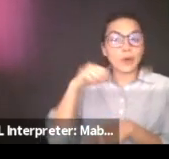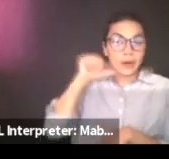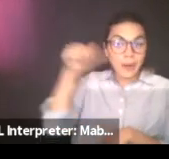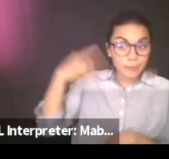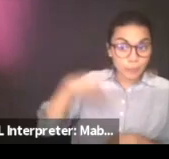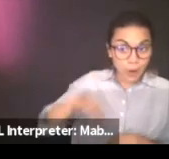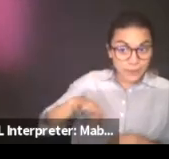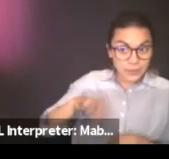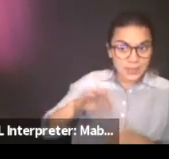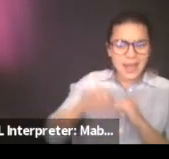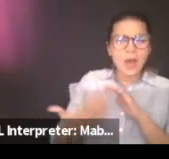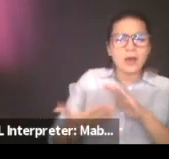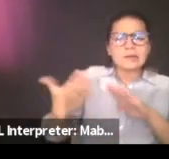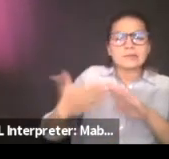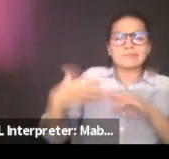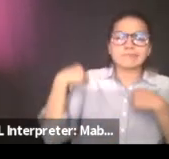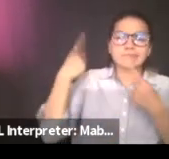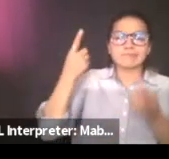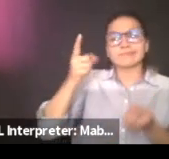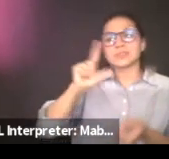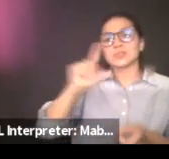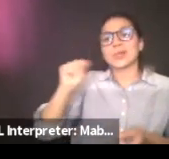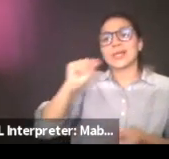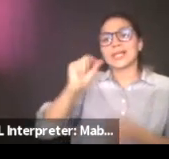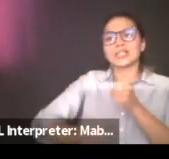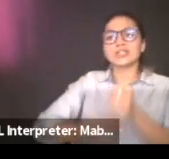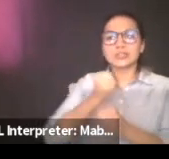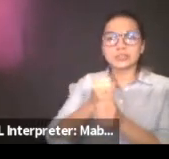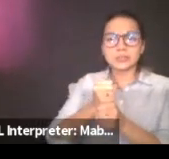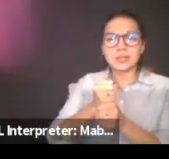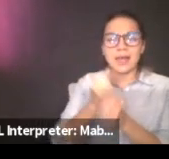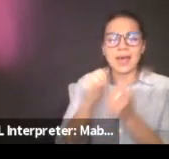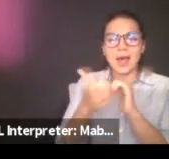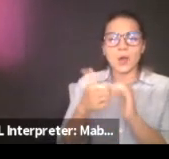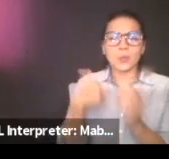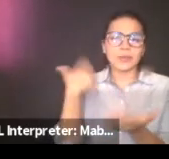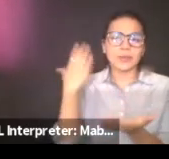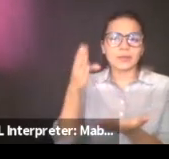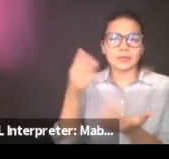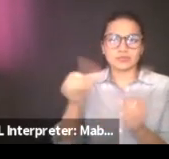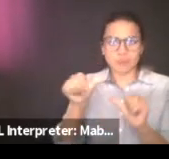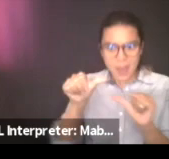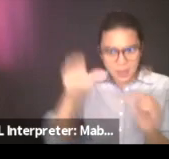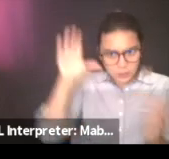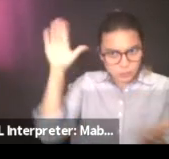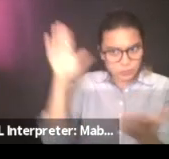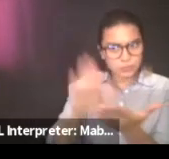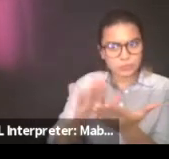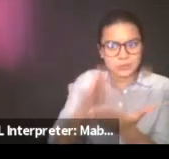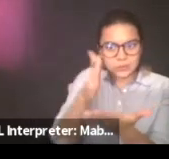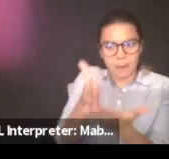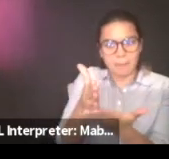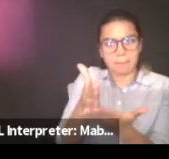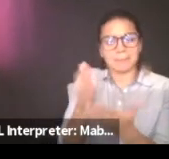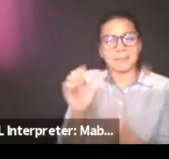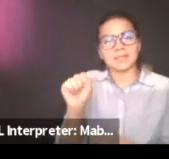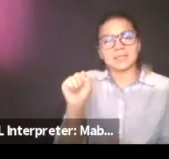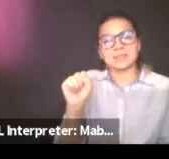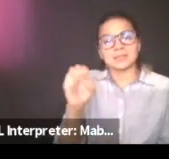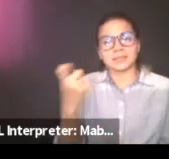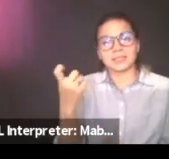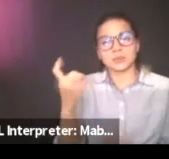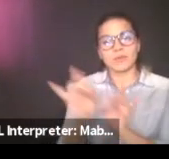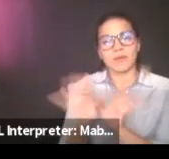traditionally in the last couple decades around work to end sexual violence. In the Mirror Memoirs audio archive,